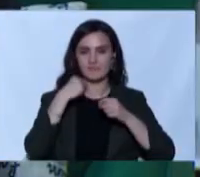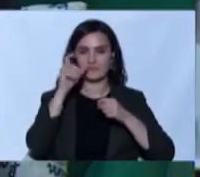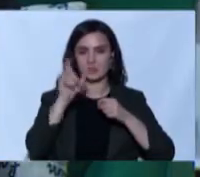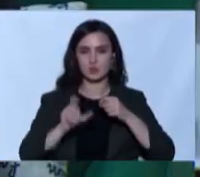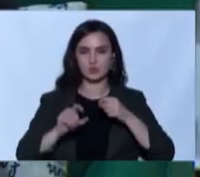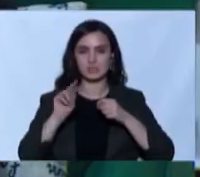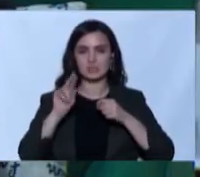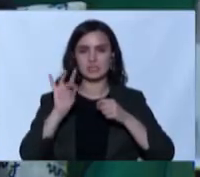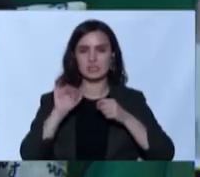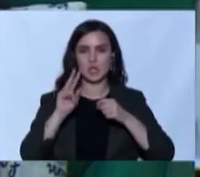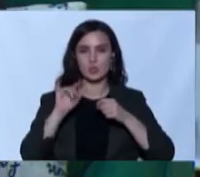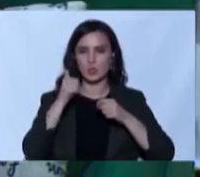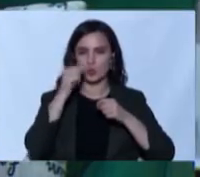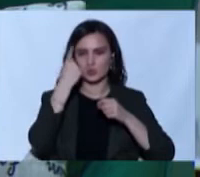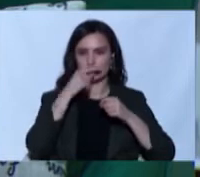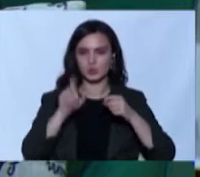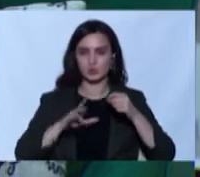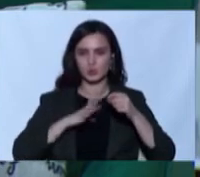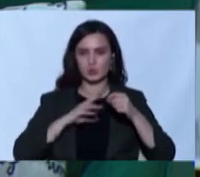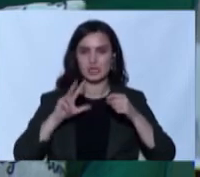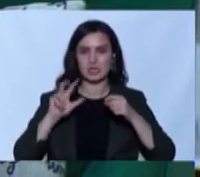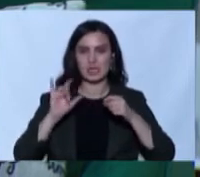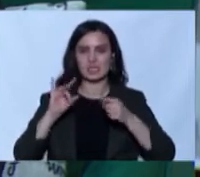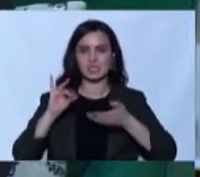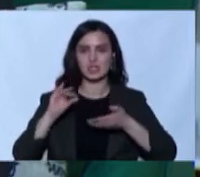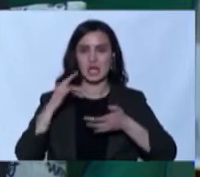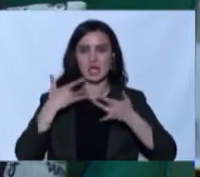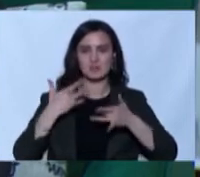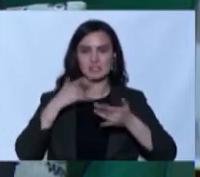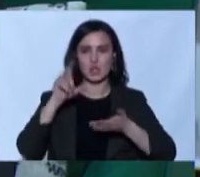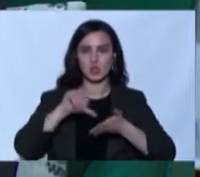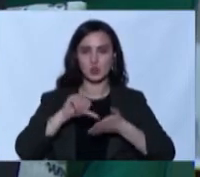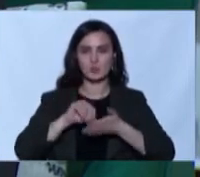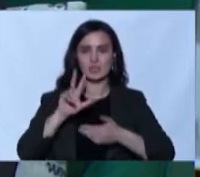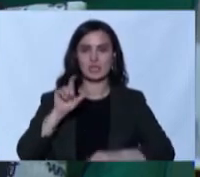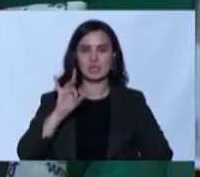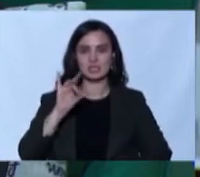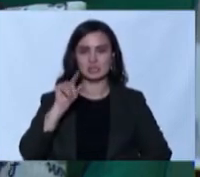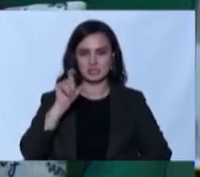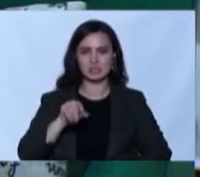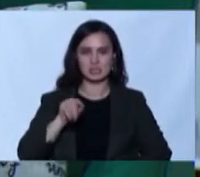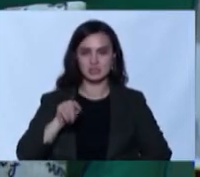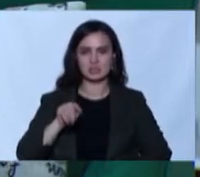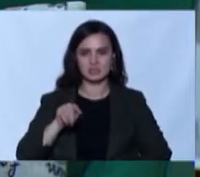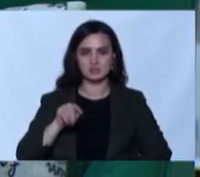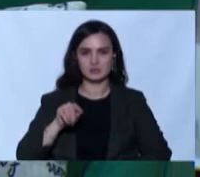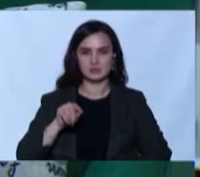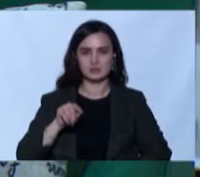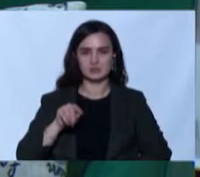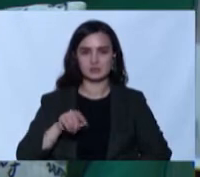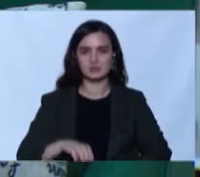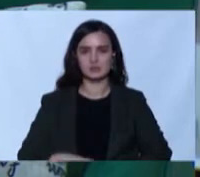of Dracula and what he looks like, is Henry Irving, the actor Henry Irving, who Bram Stoker would go on to